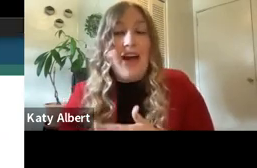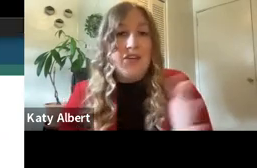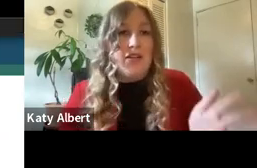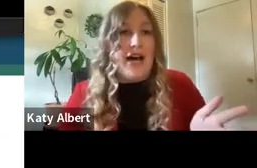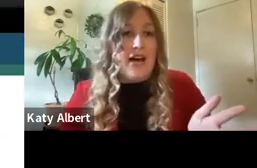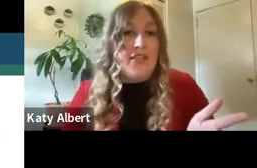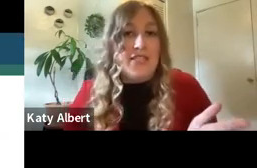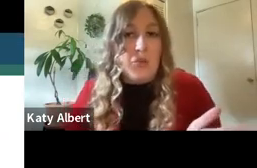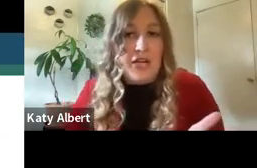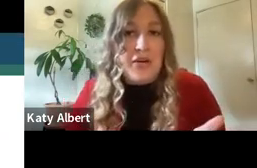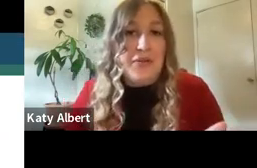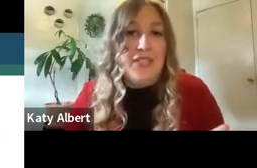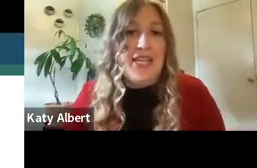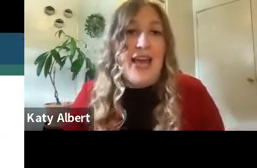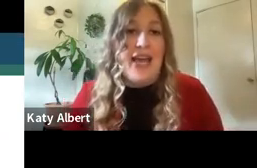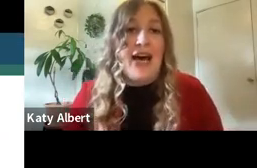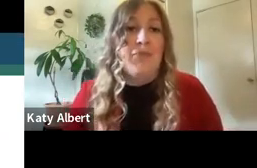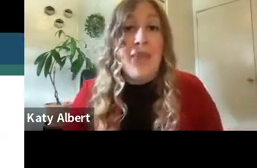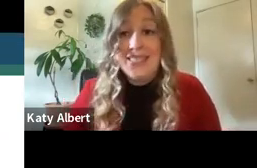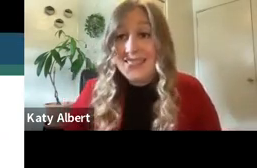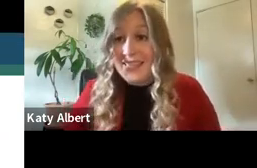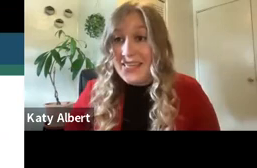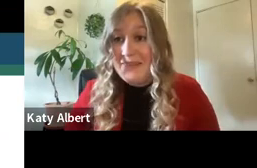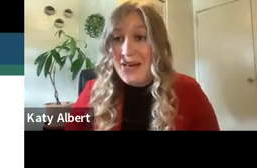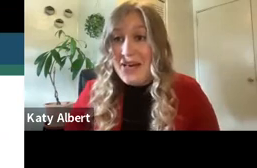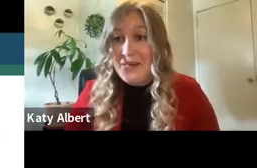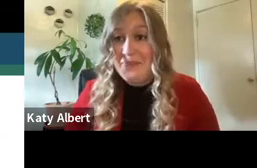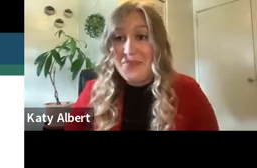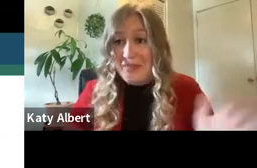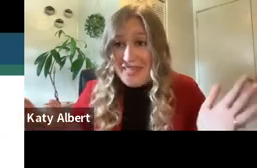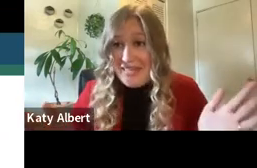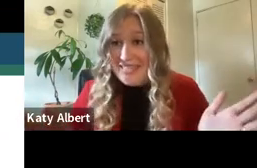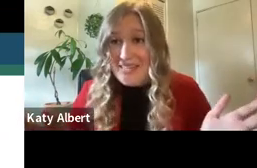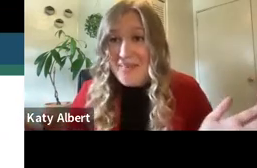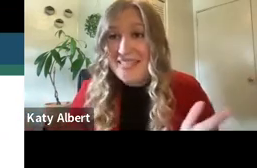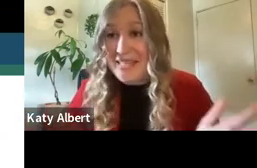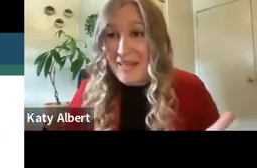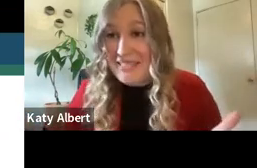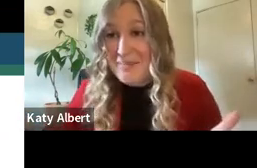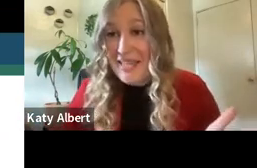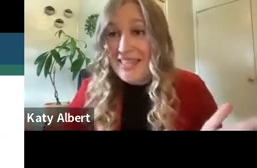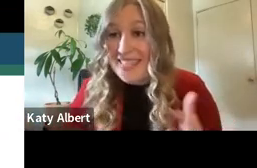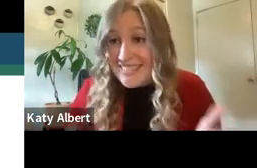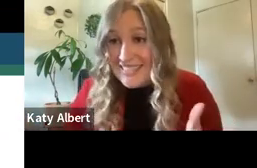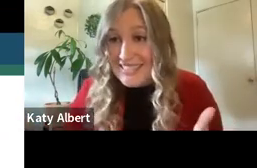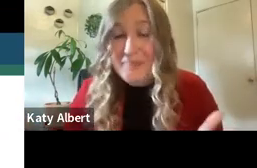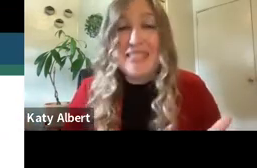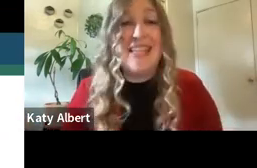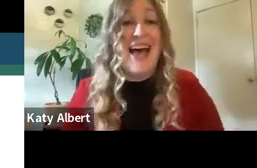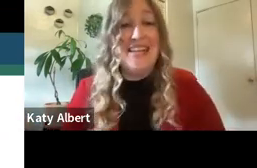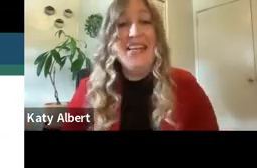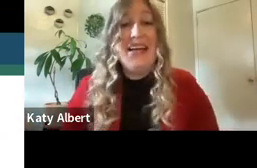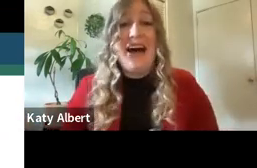And the final of these that we're going to go through today may seem really easy and may seem like something that doesn't need